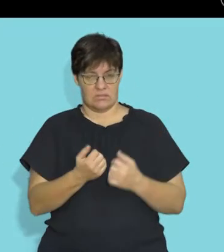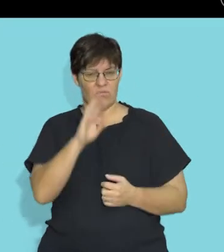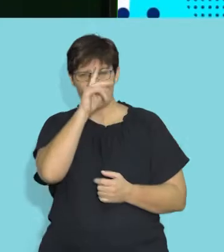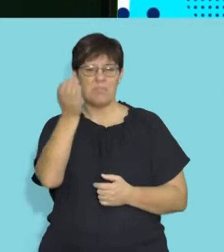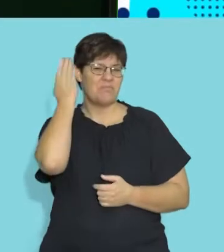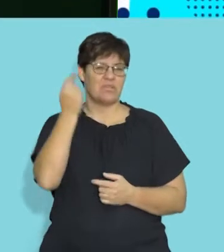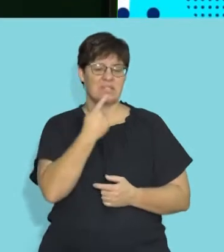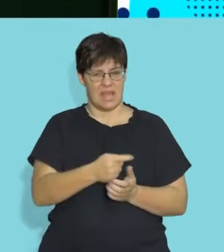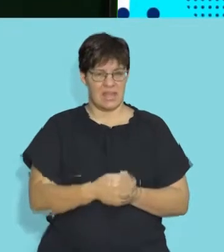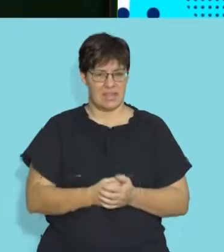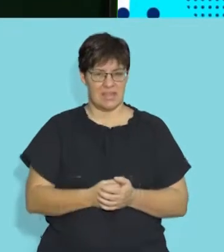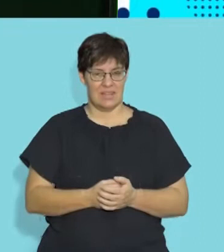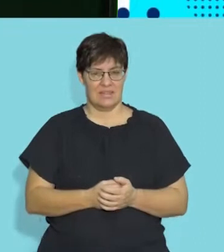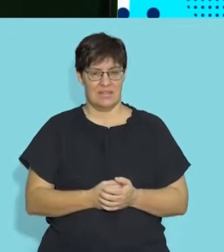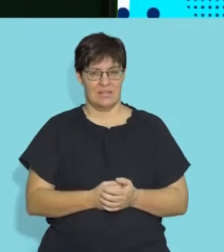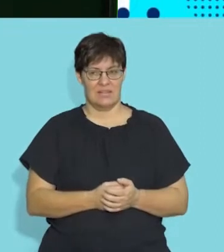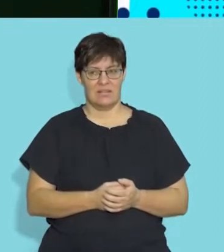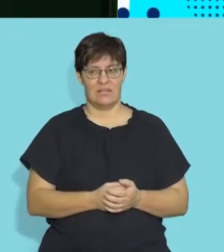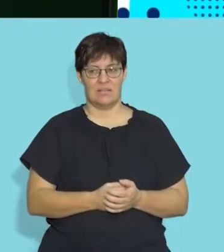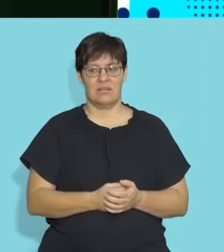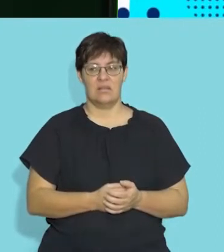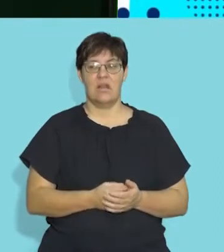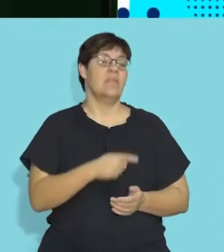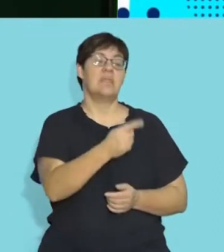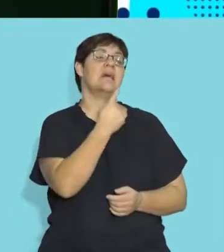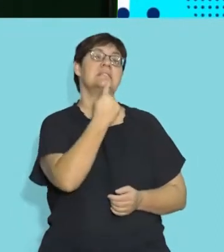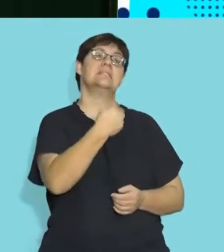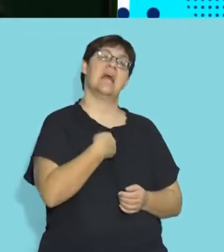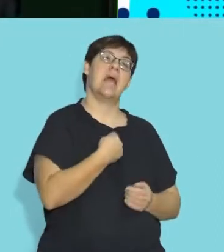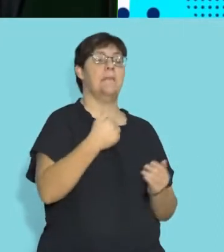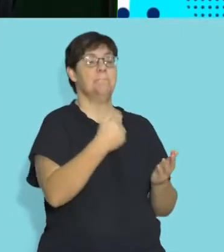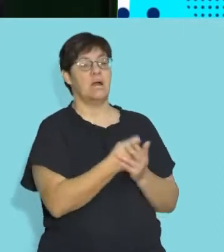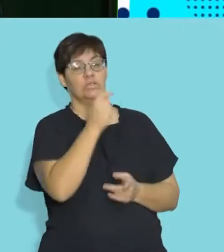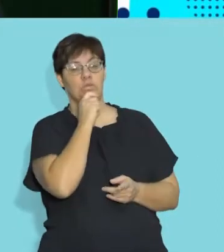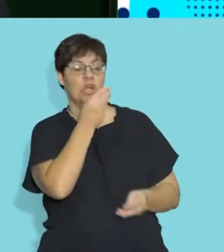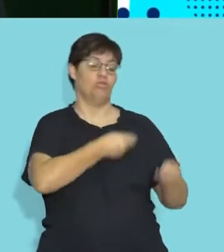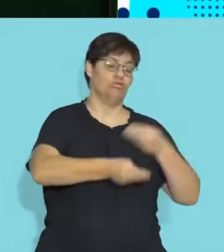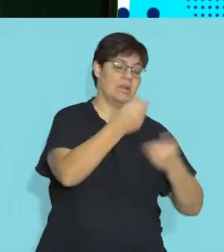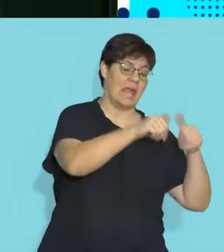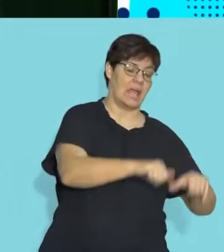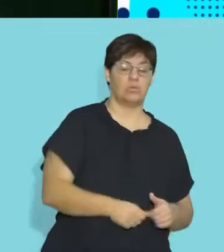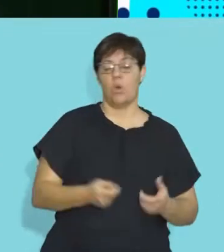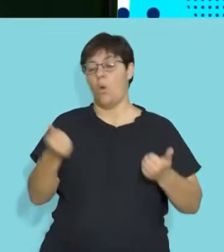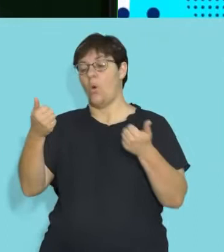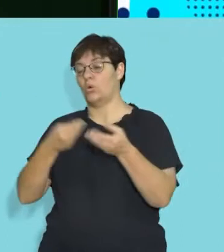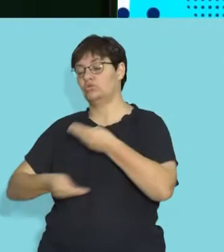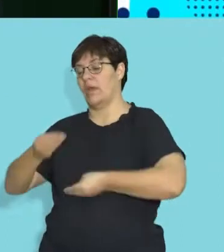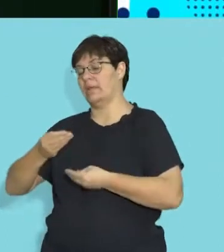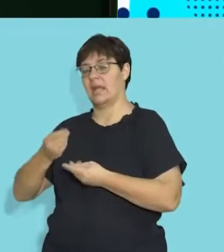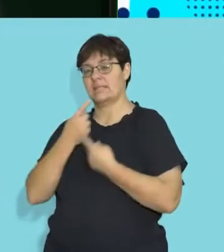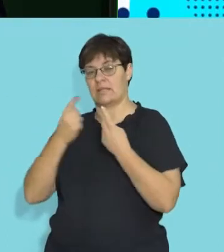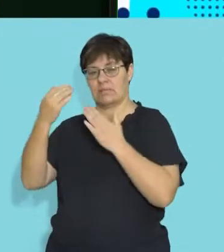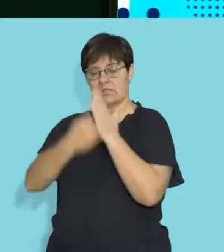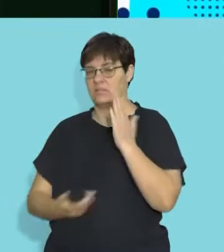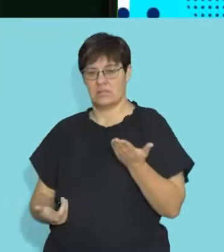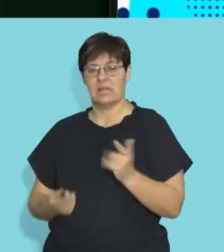on? No mention is made of whether you must use a trading account or the trading statement or whatever else.